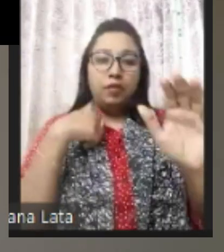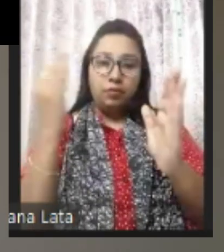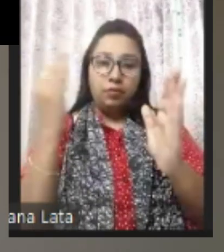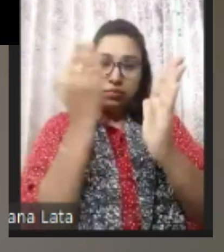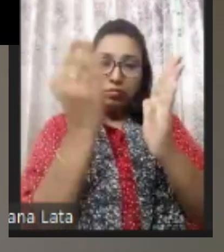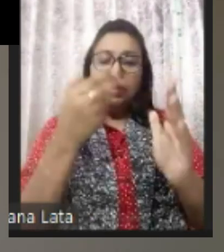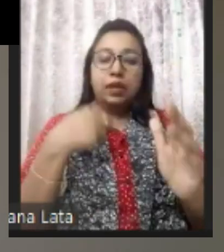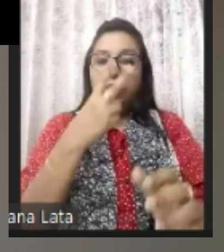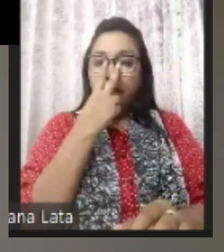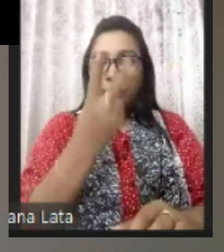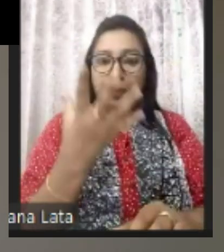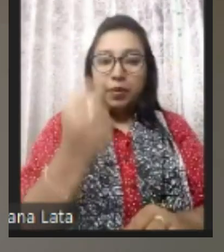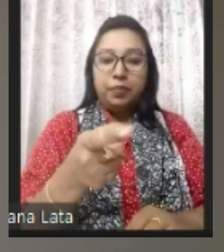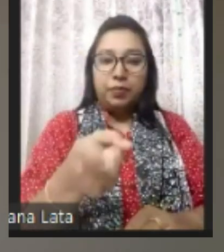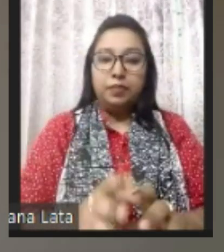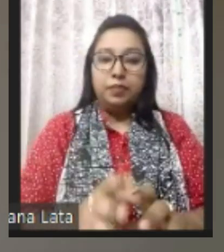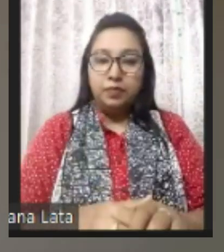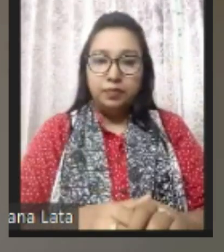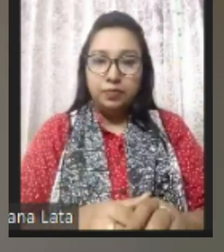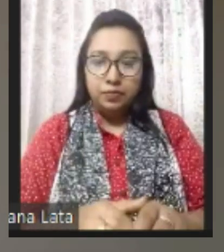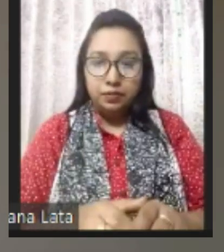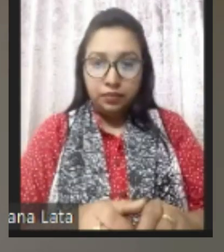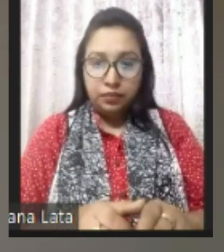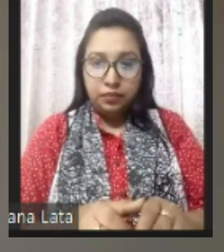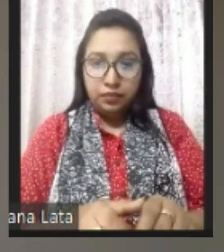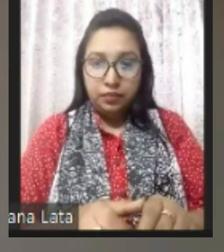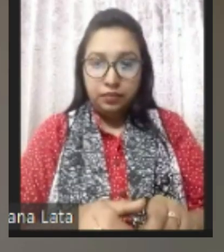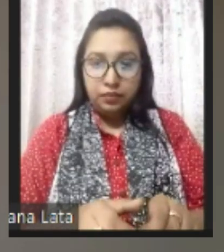that's probably what I'm going to do.